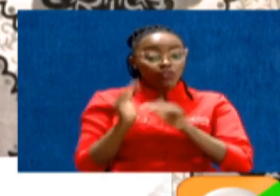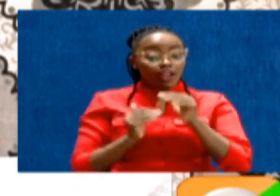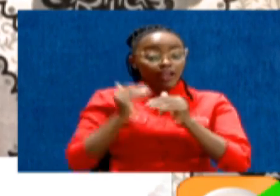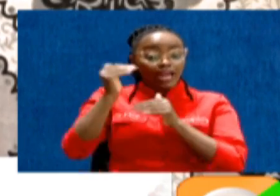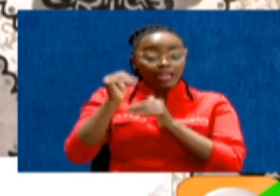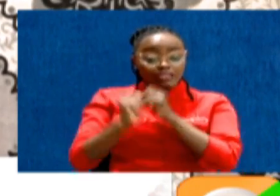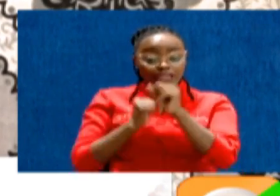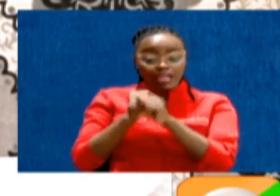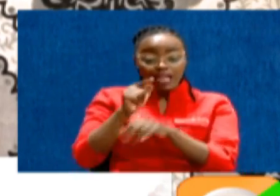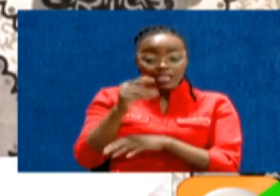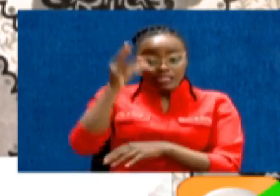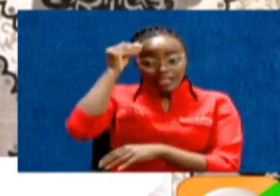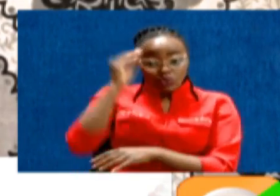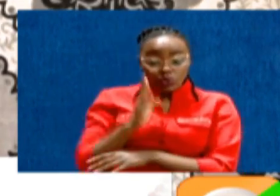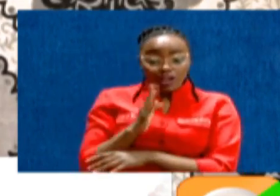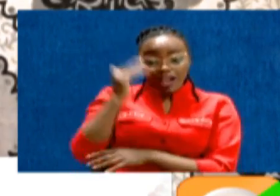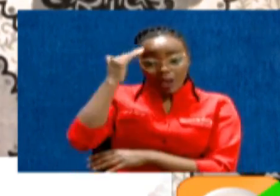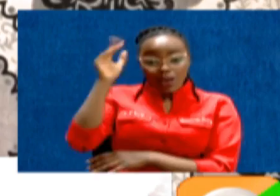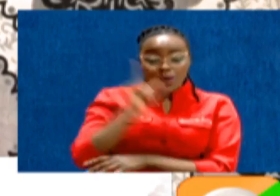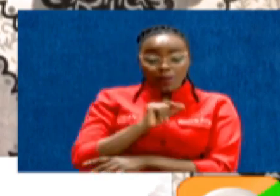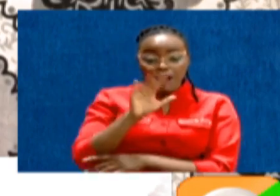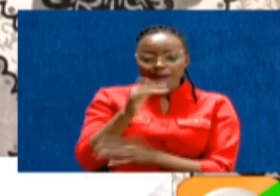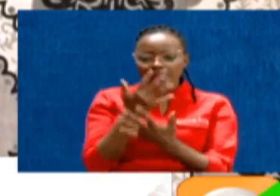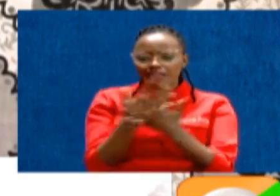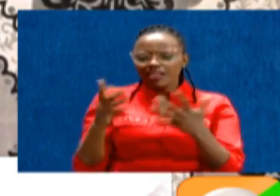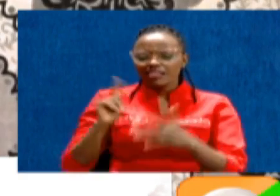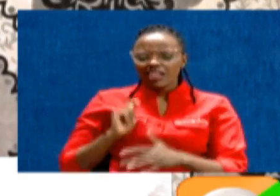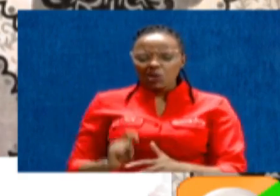nilikuwa nimejua mambo yake ya uniforms.